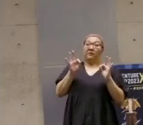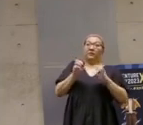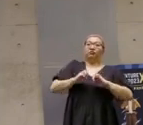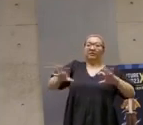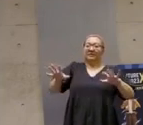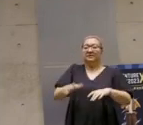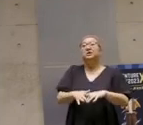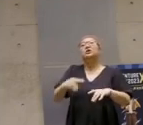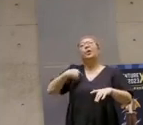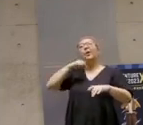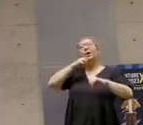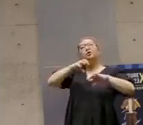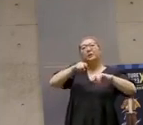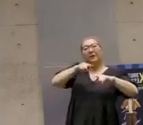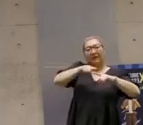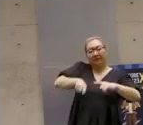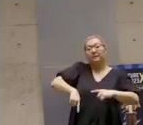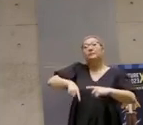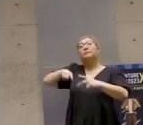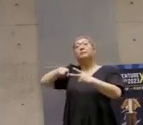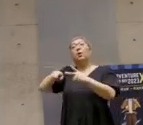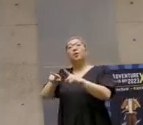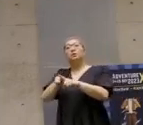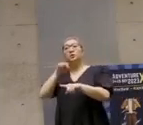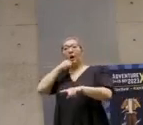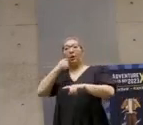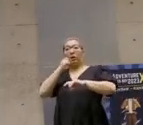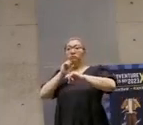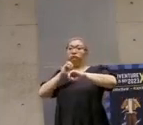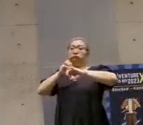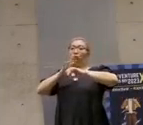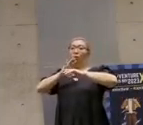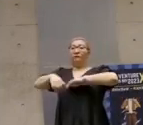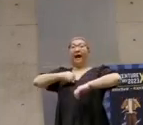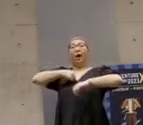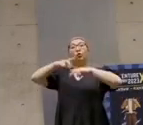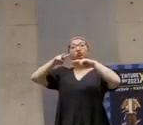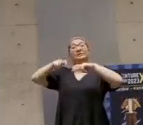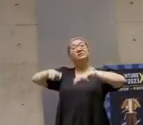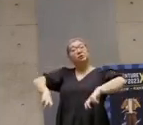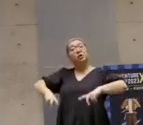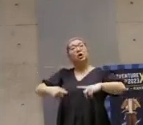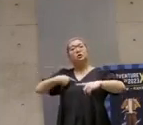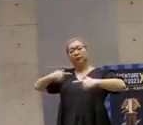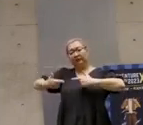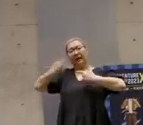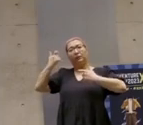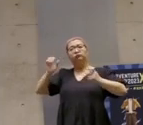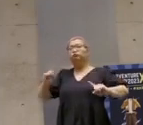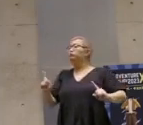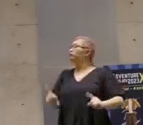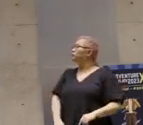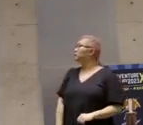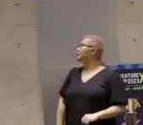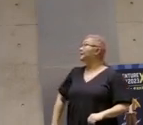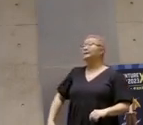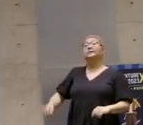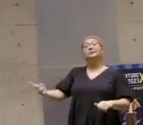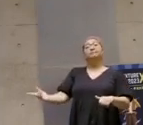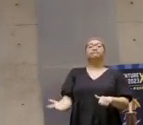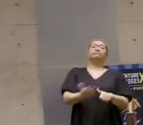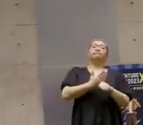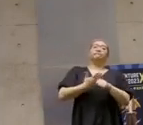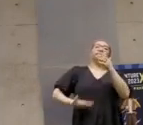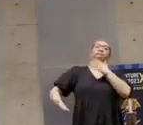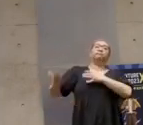research that we did, the user research, and what we found. And, you know, the original Broken Sword had 30,000